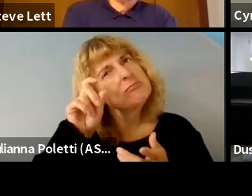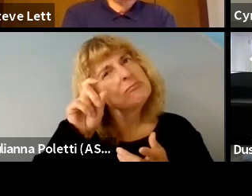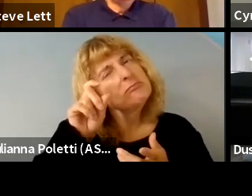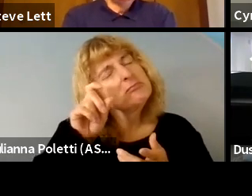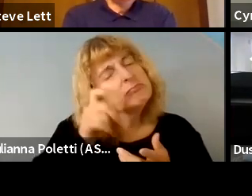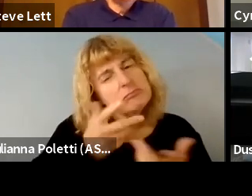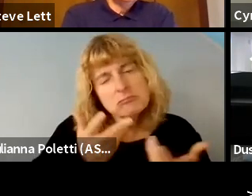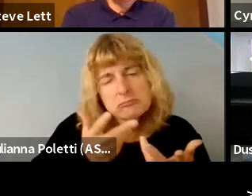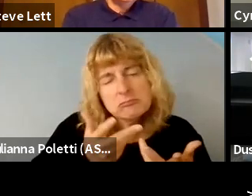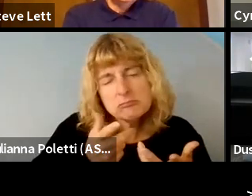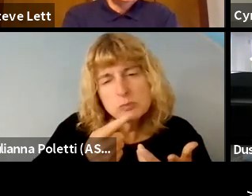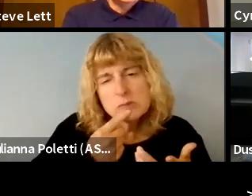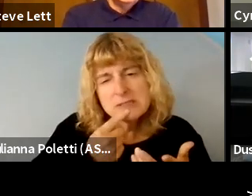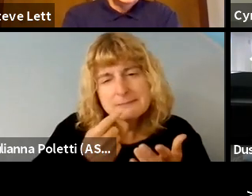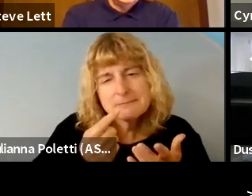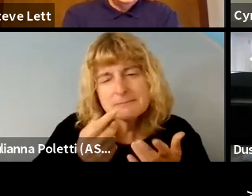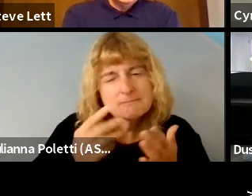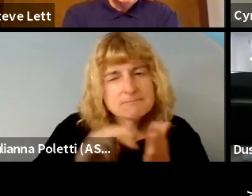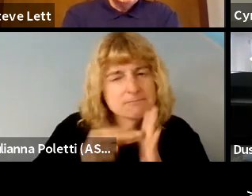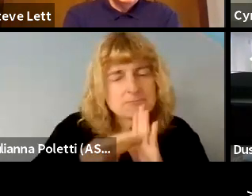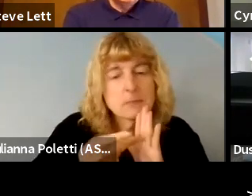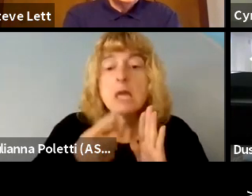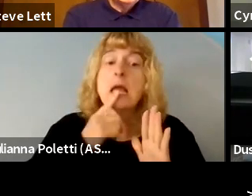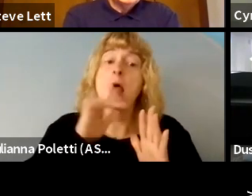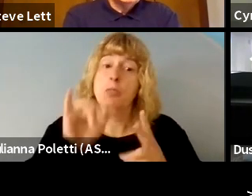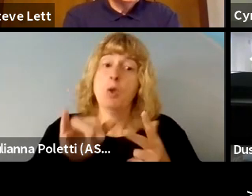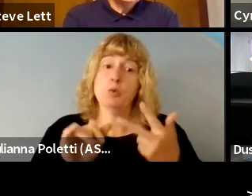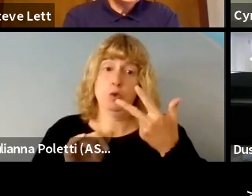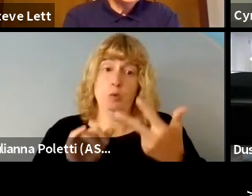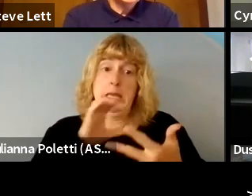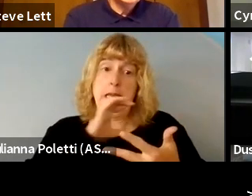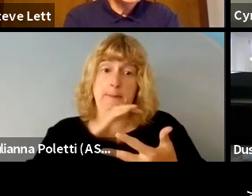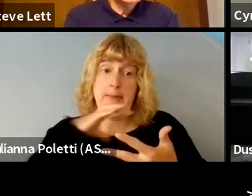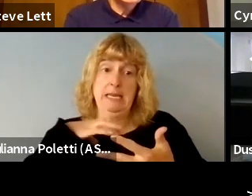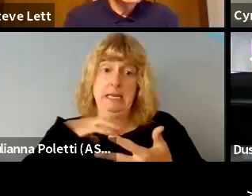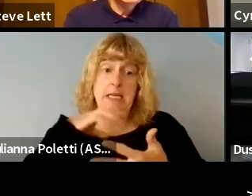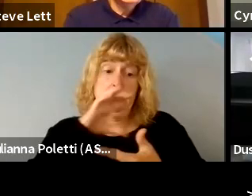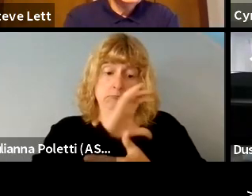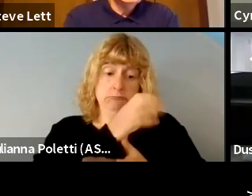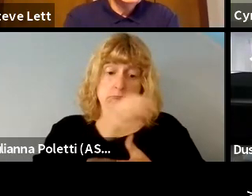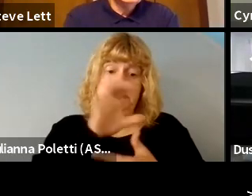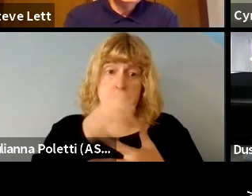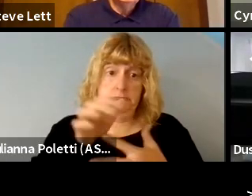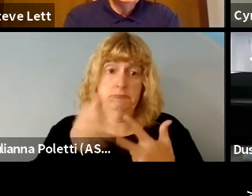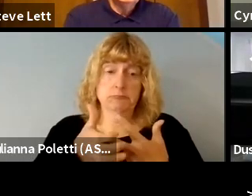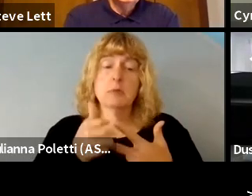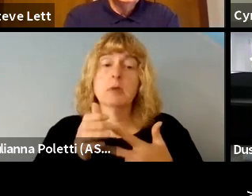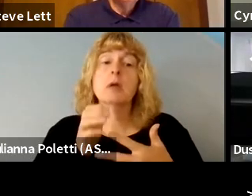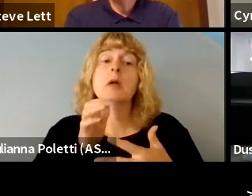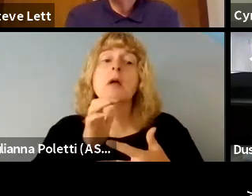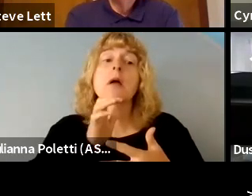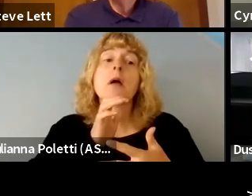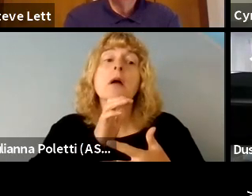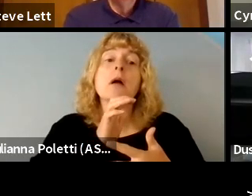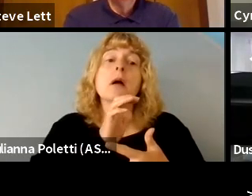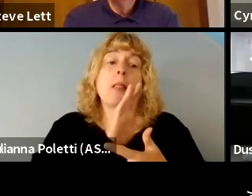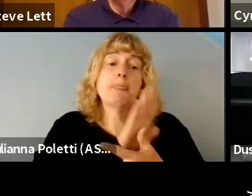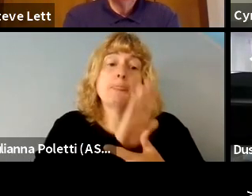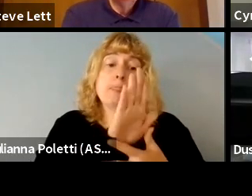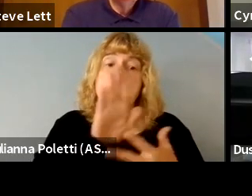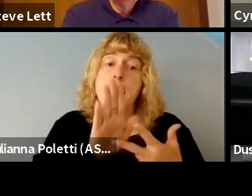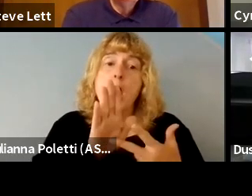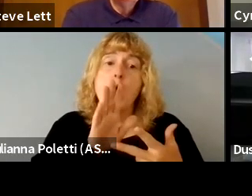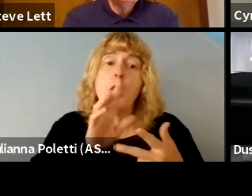committees that we're getting ready to vote on, will the first thing that they do, will they